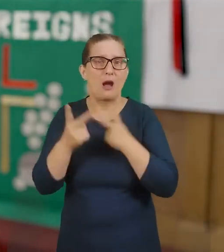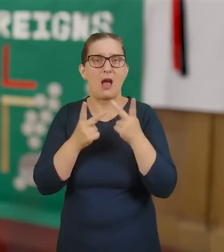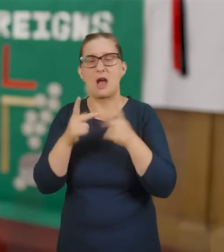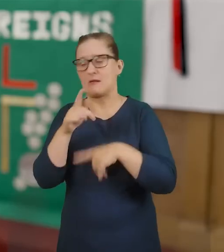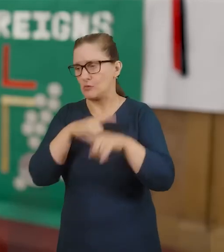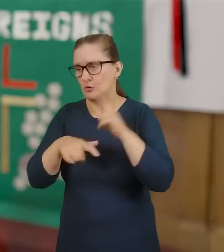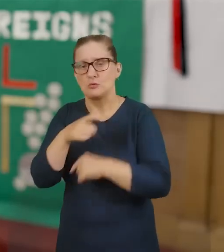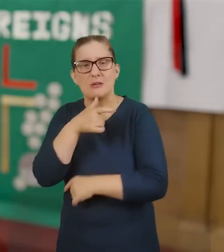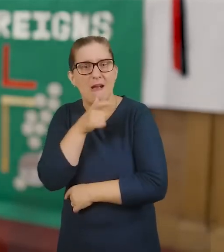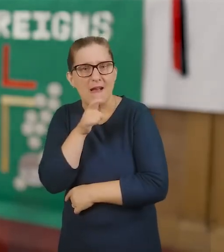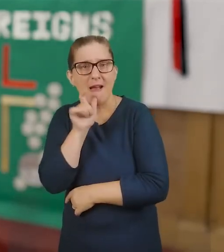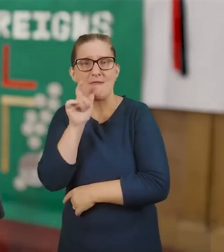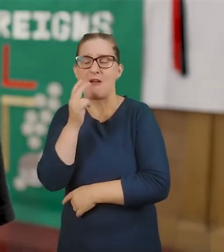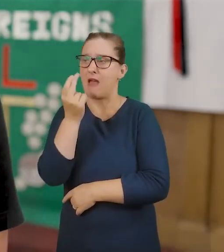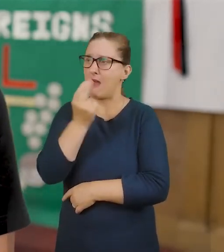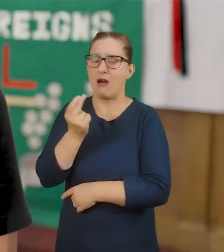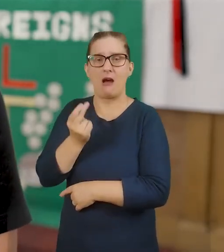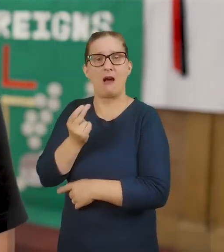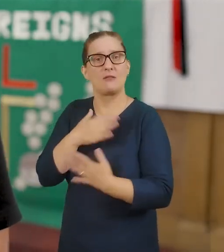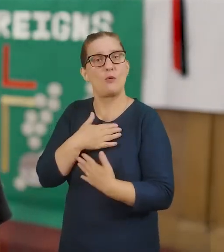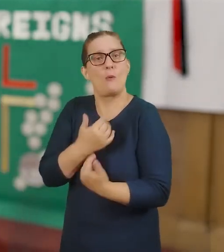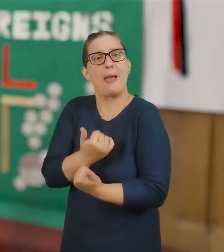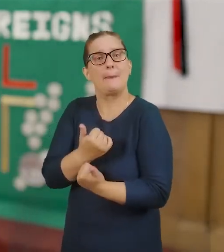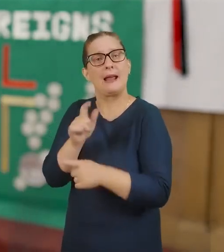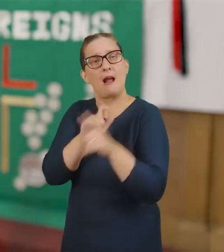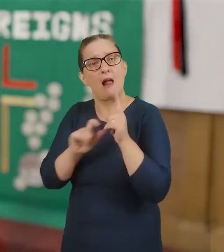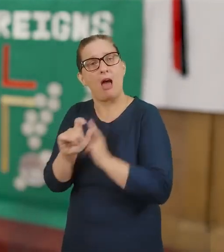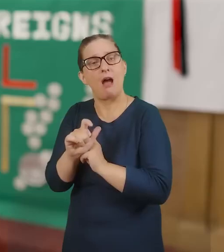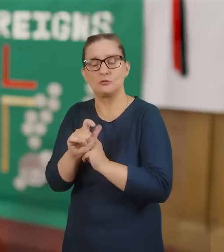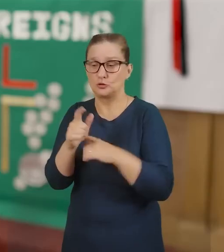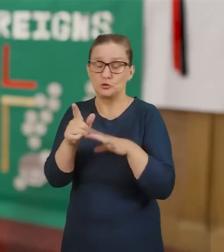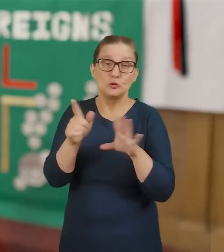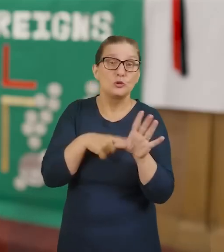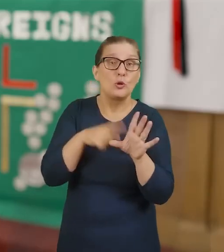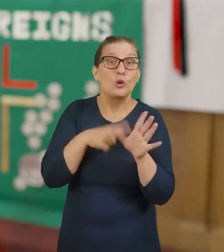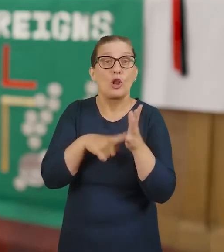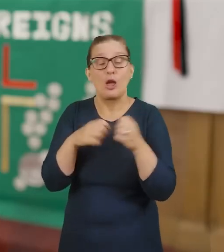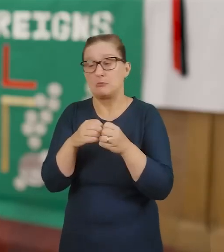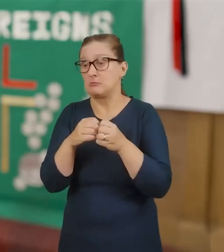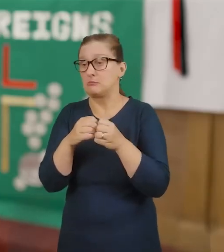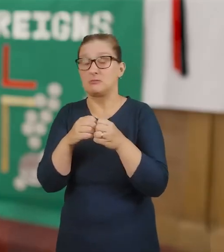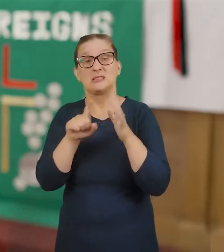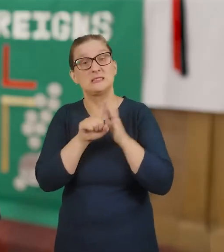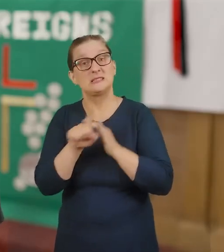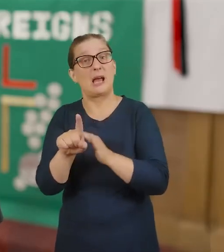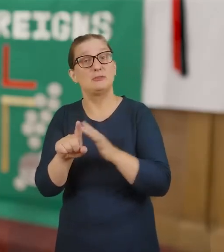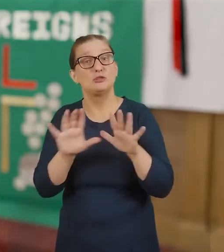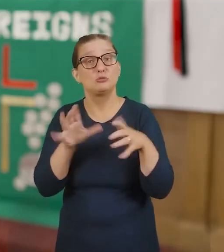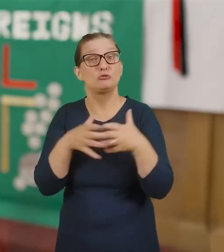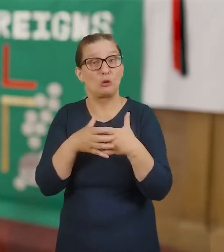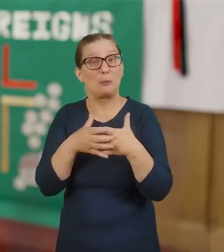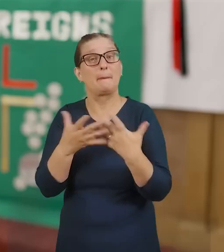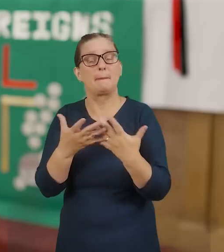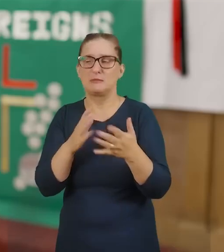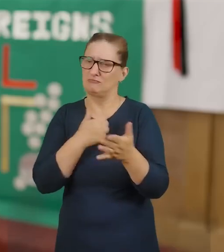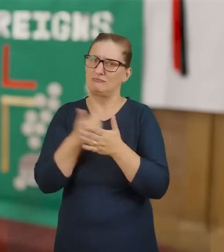community choir, a community cafe, an art for wellbeing class, a youth club, discipleship